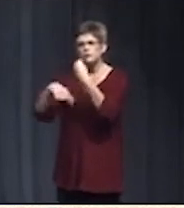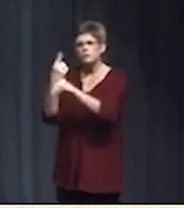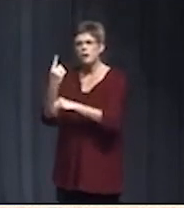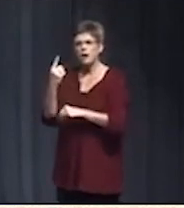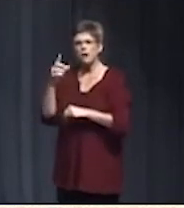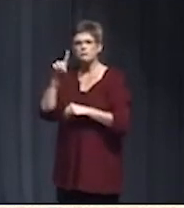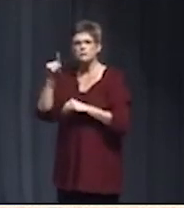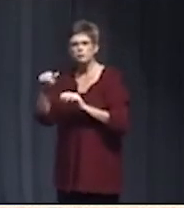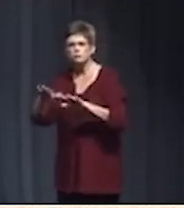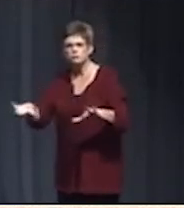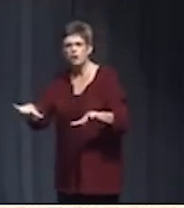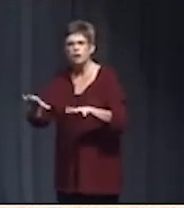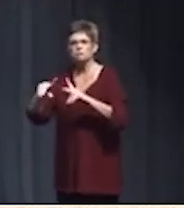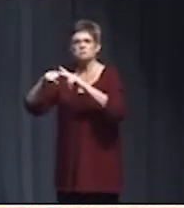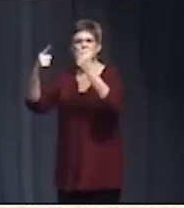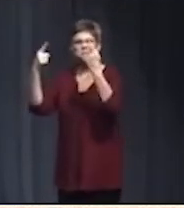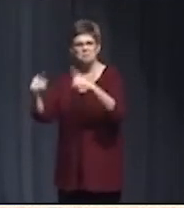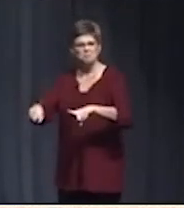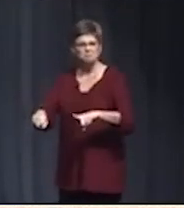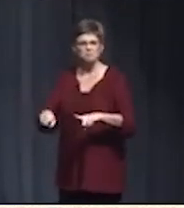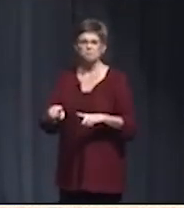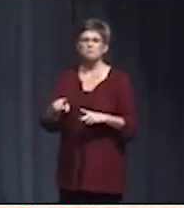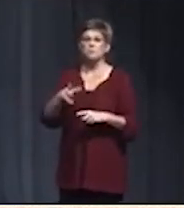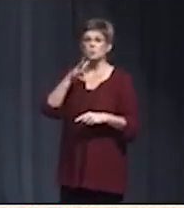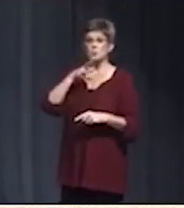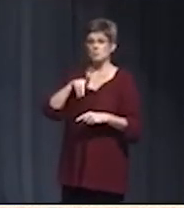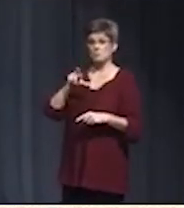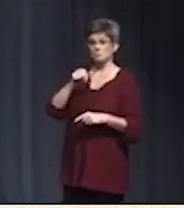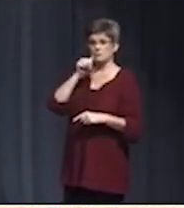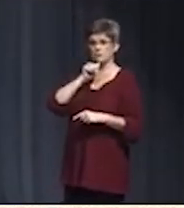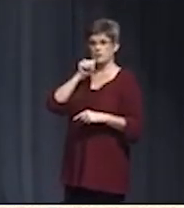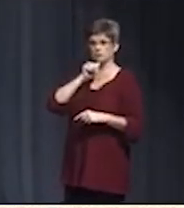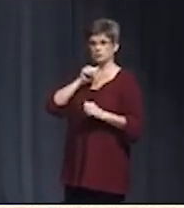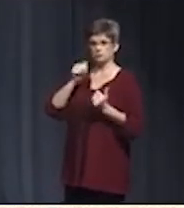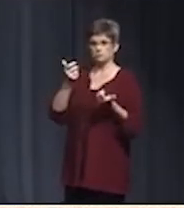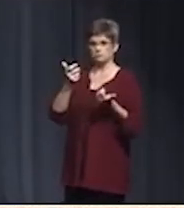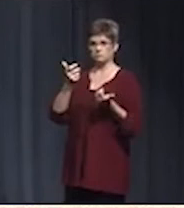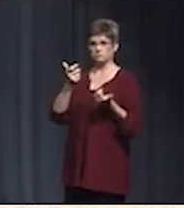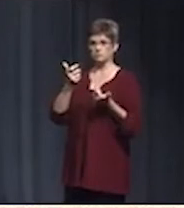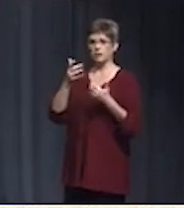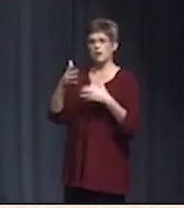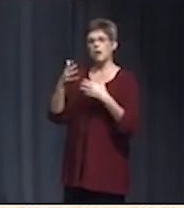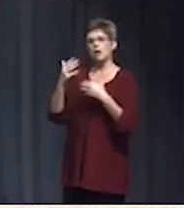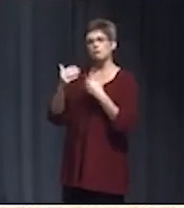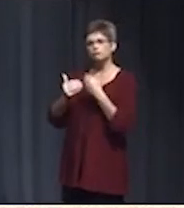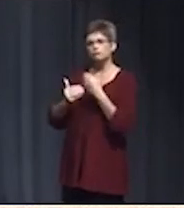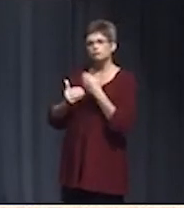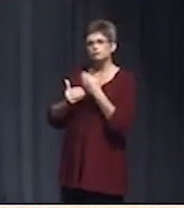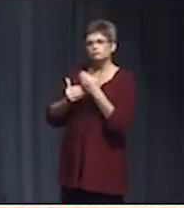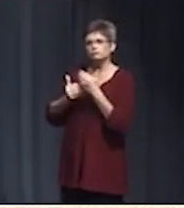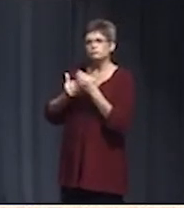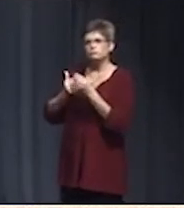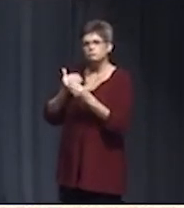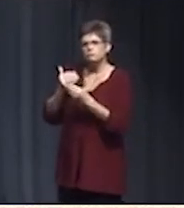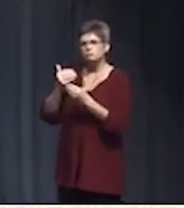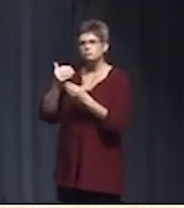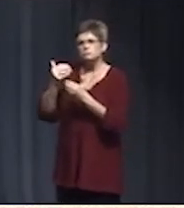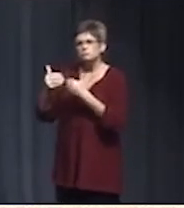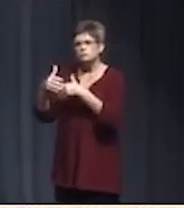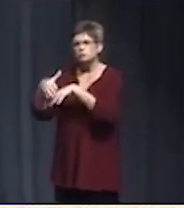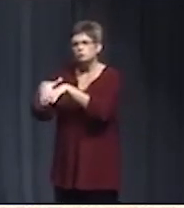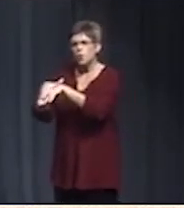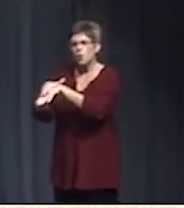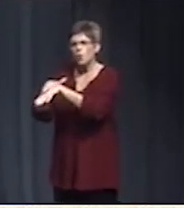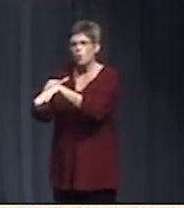Again, patience. You have to be patient and you have to move slowly and cautiously.